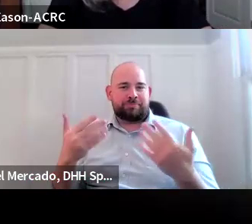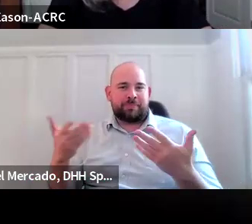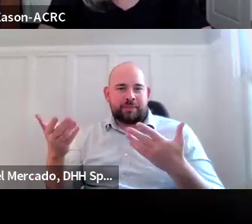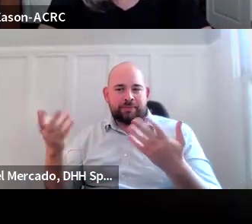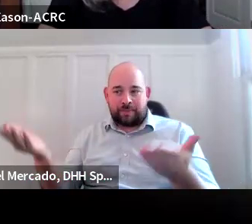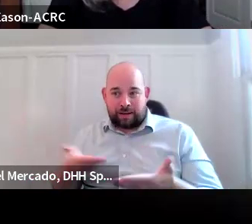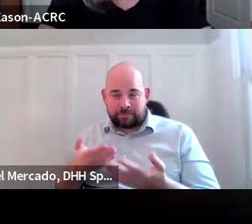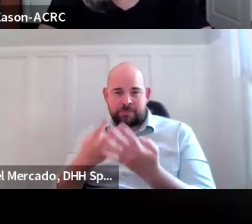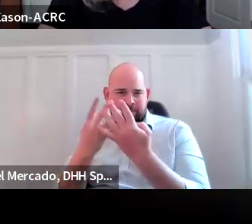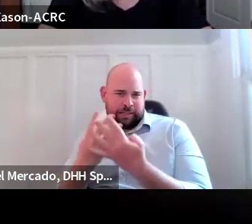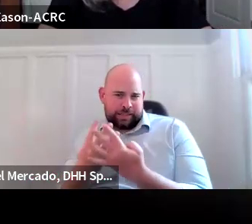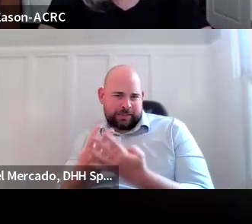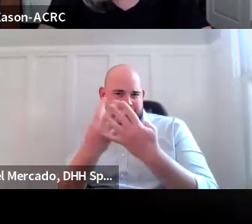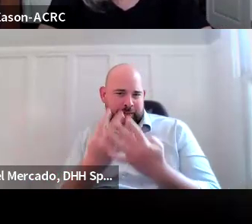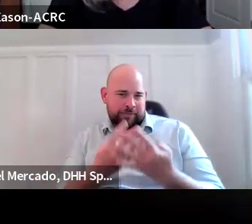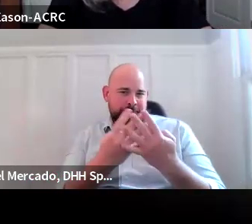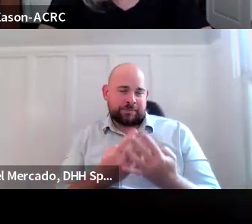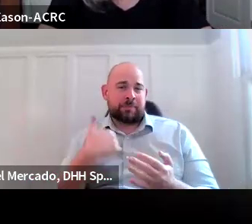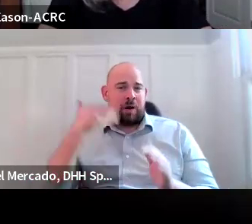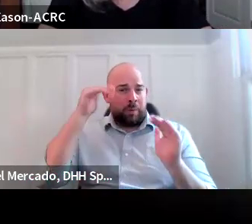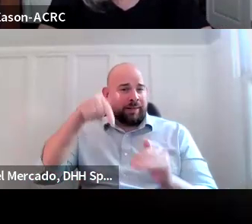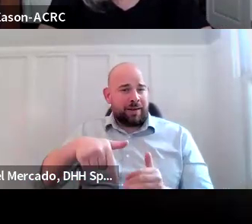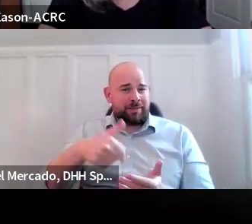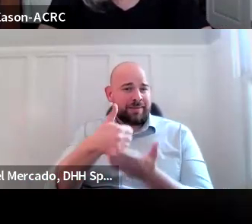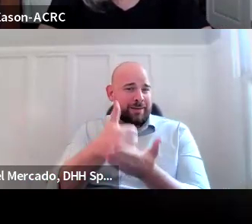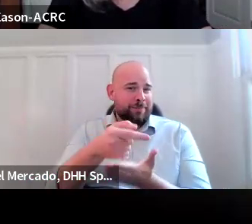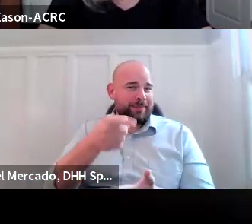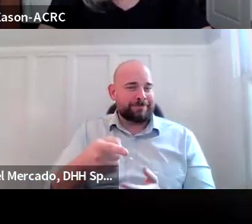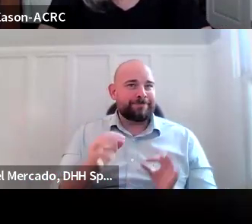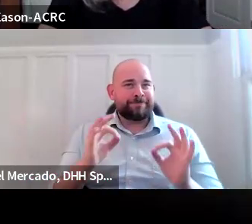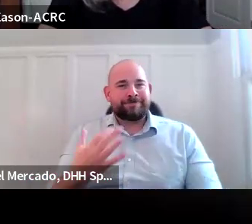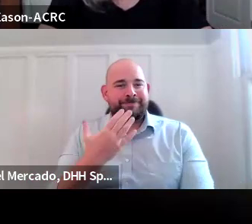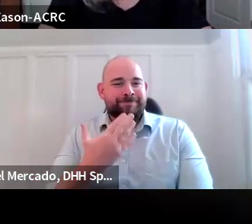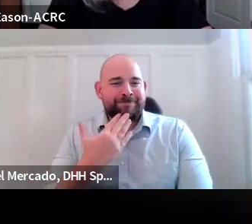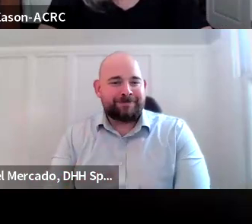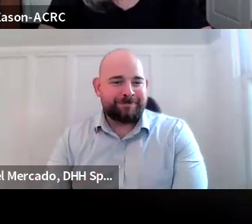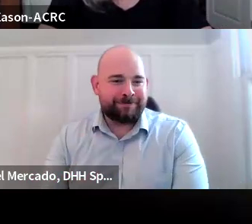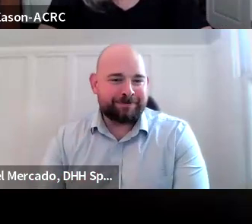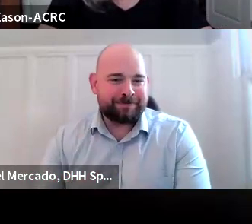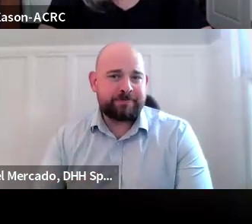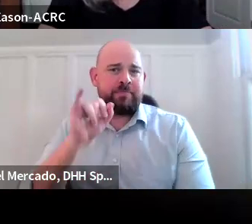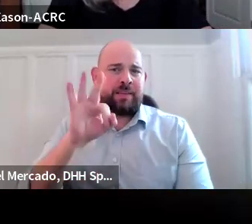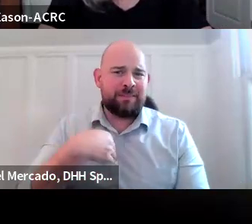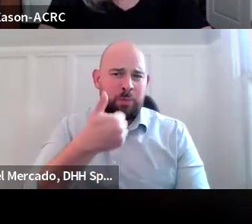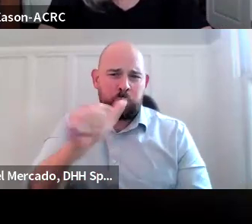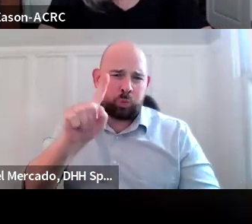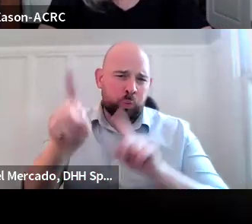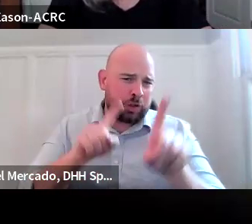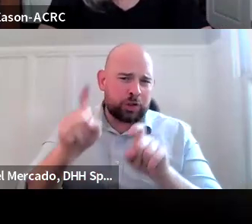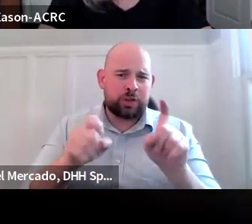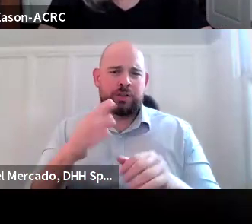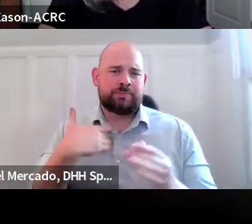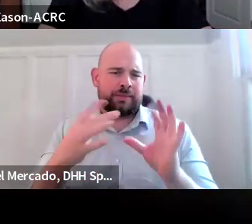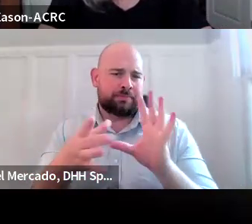or someone who is fluent, now you have some tips about how to screen for one of those individuals. And hopefully this is helpful for